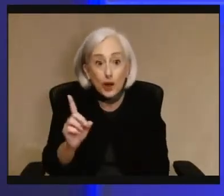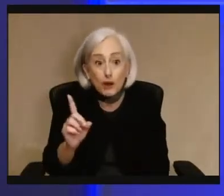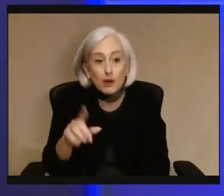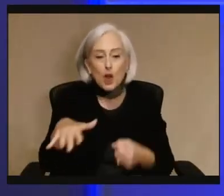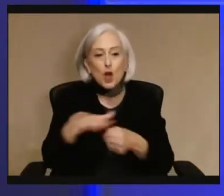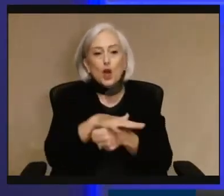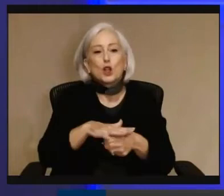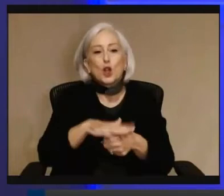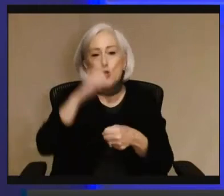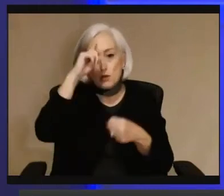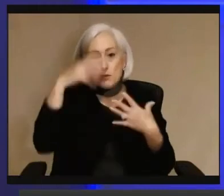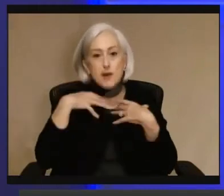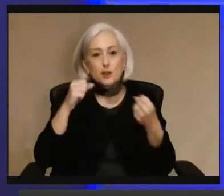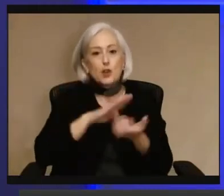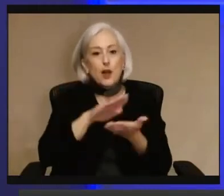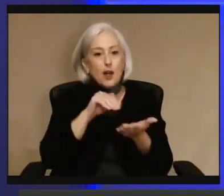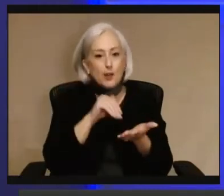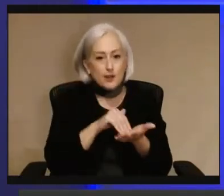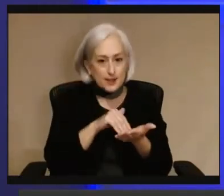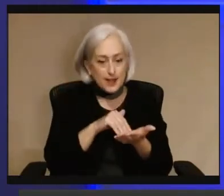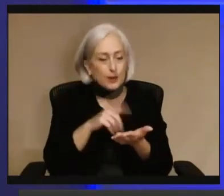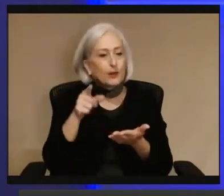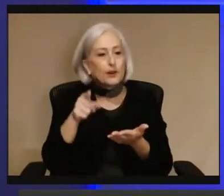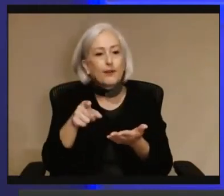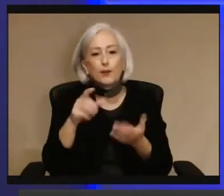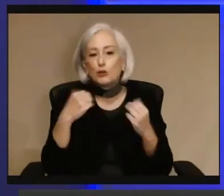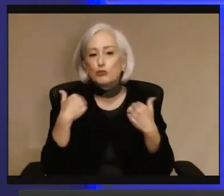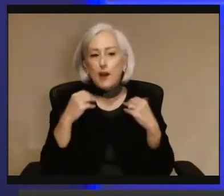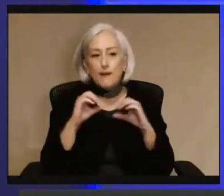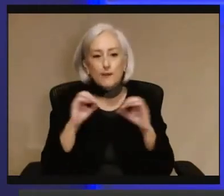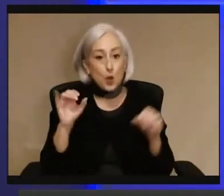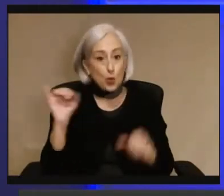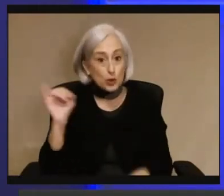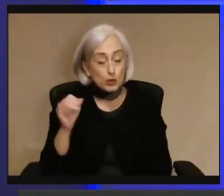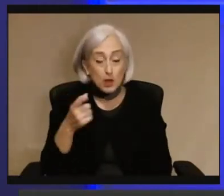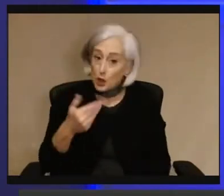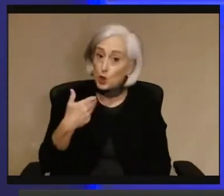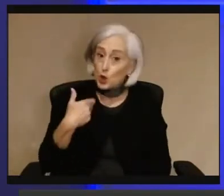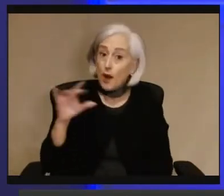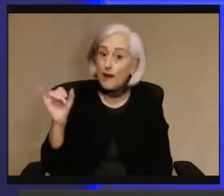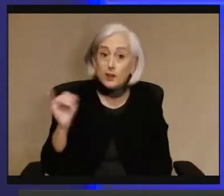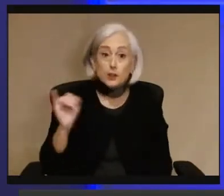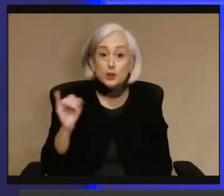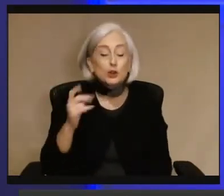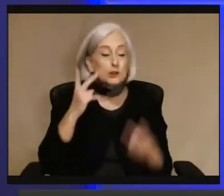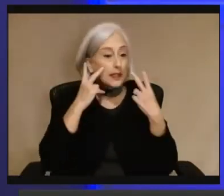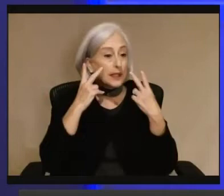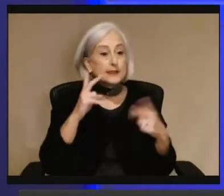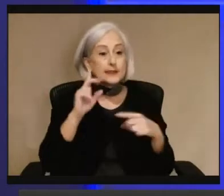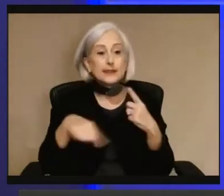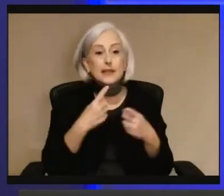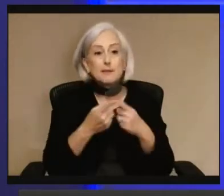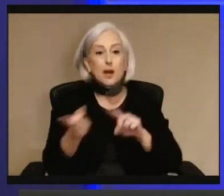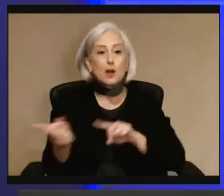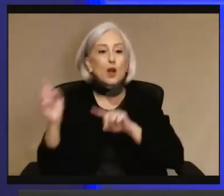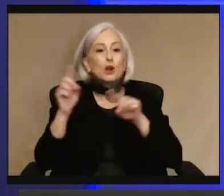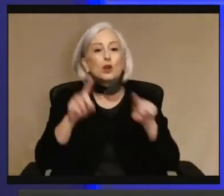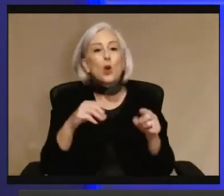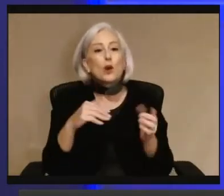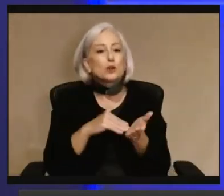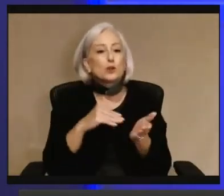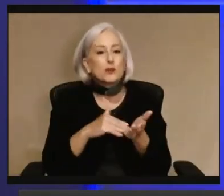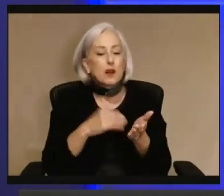in if you don't have insurance. Or if you do have insurance, call and see if you can get into a provider if possible.